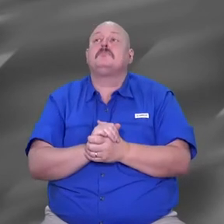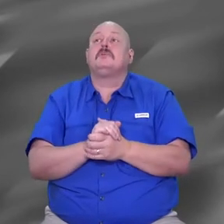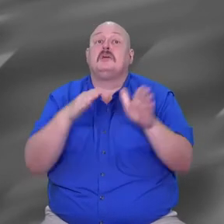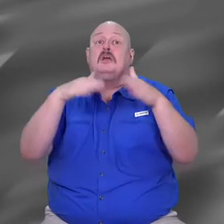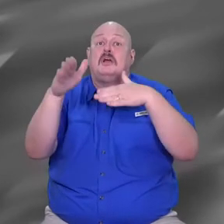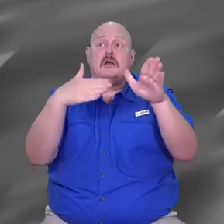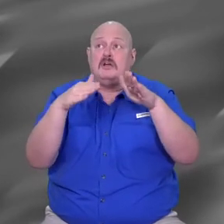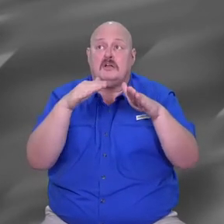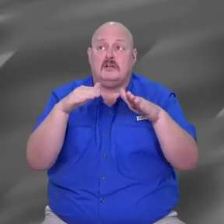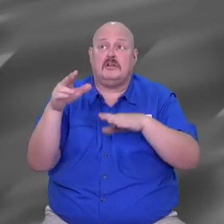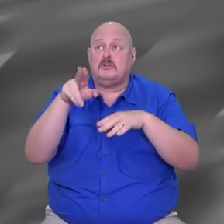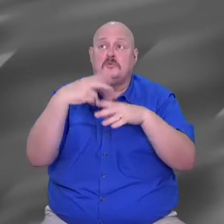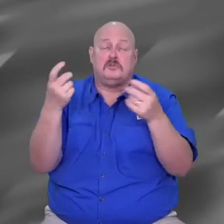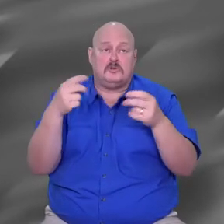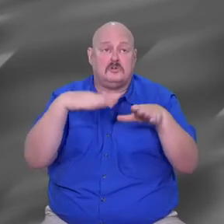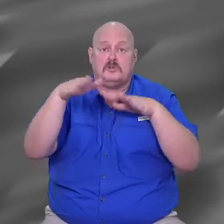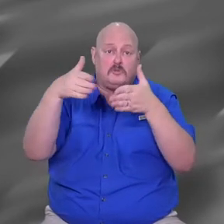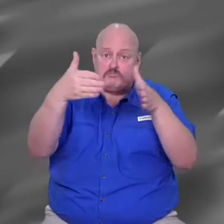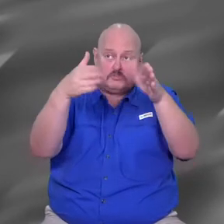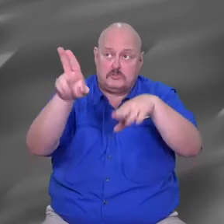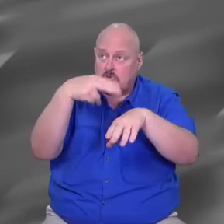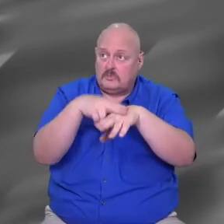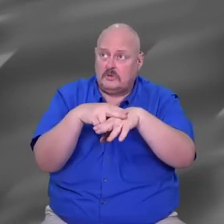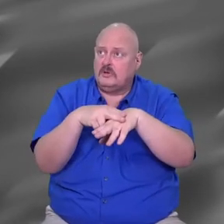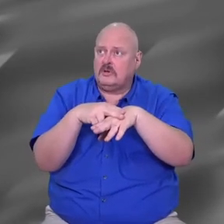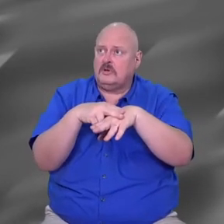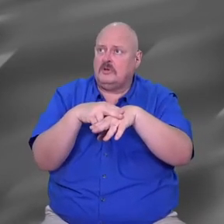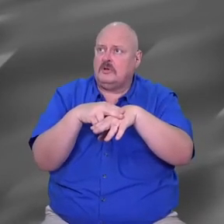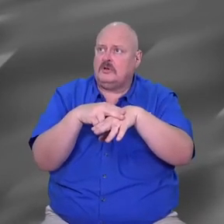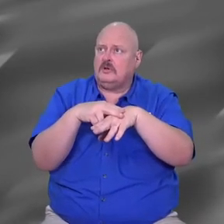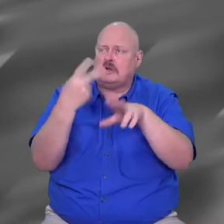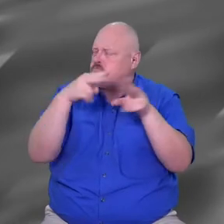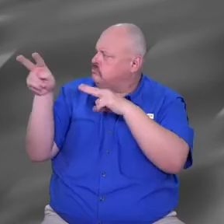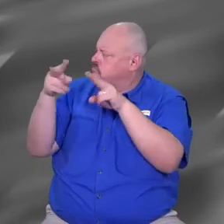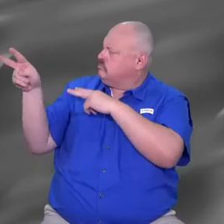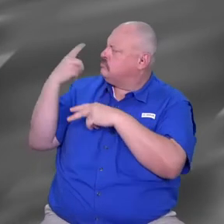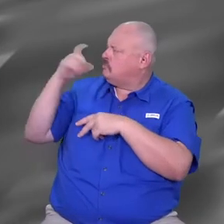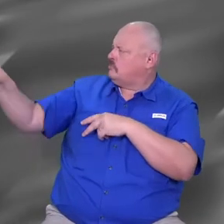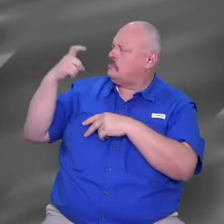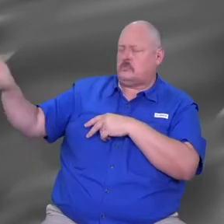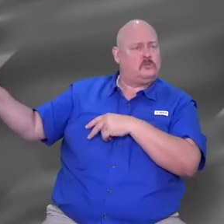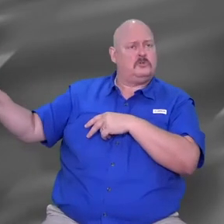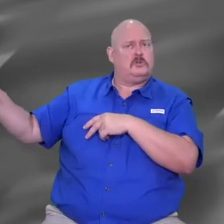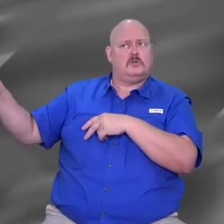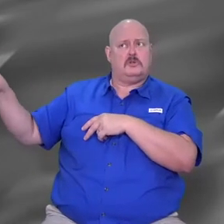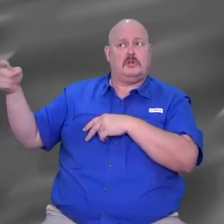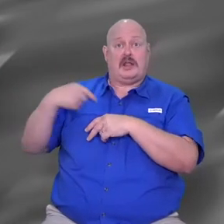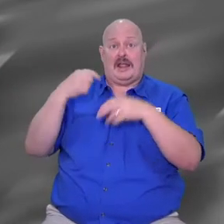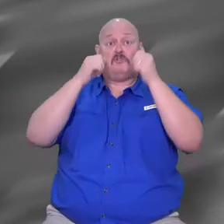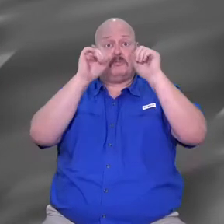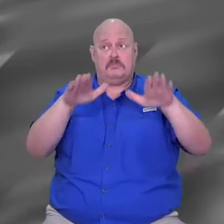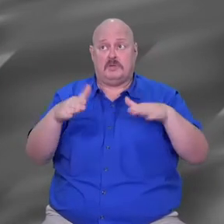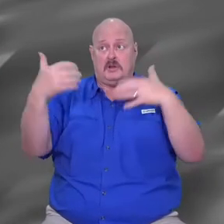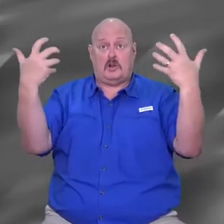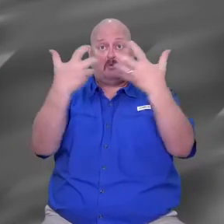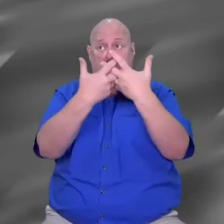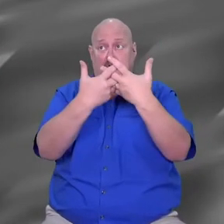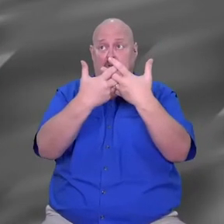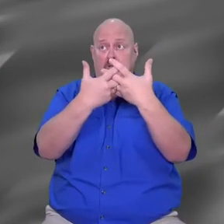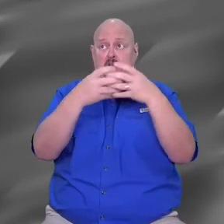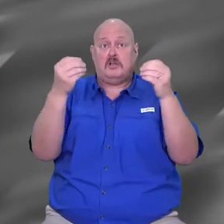in, and I did what I normally do, walked the path I normally do, and I had to do a double take because I was blessed to have a roommate who had